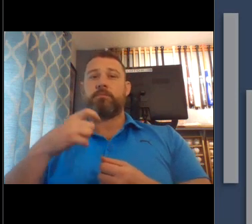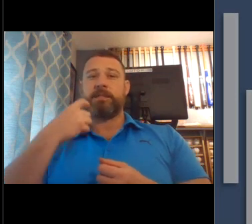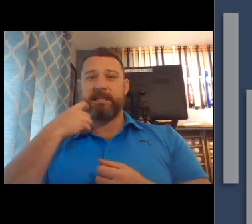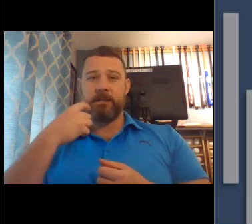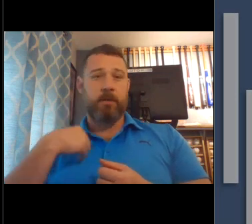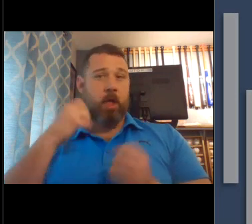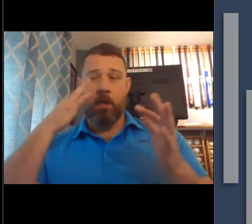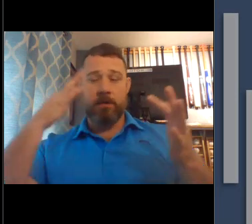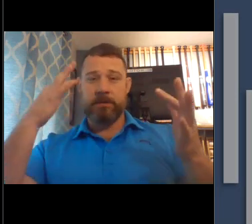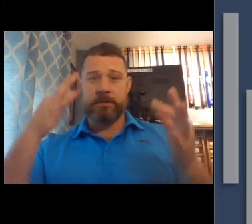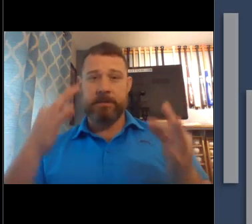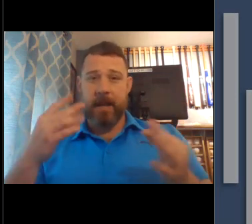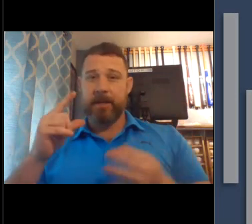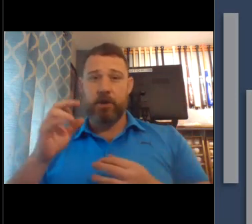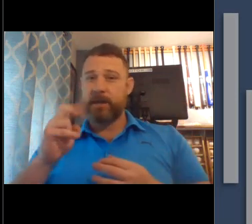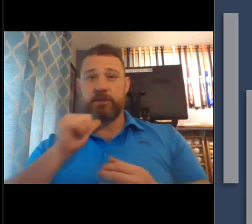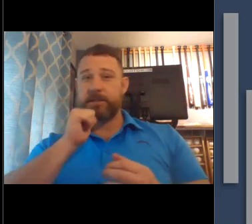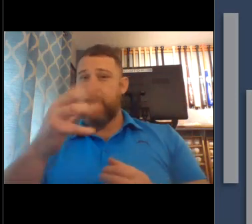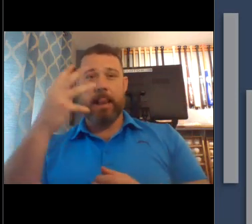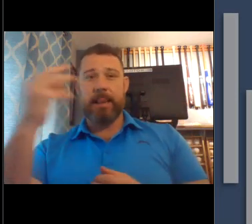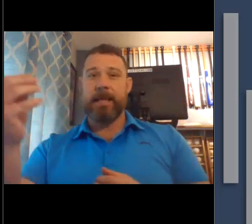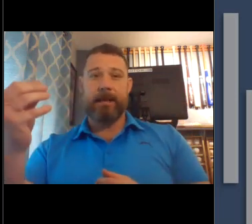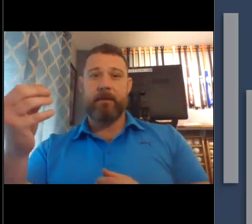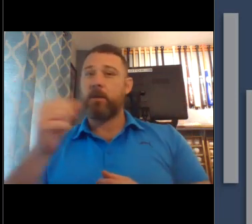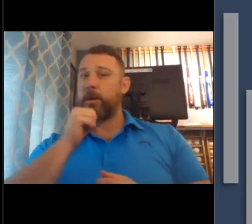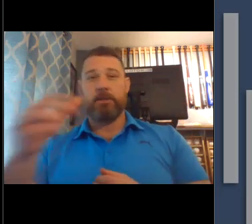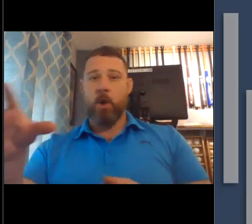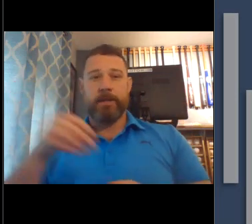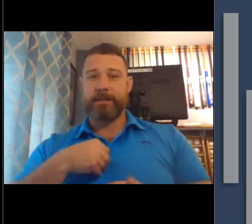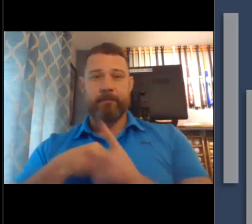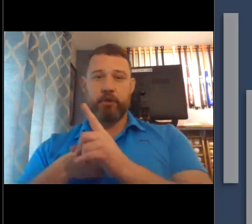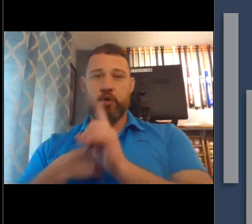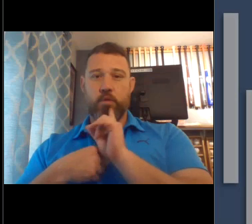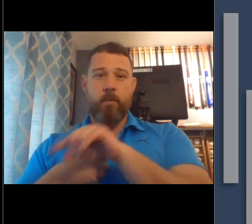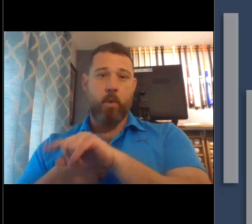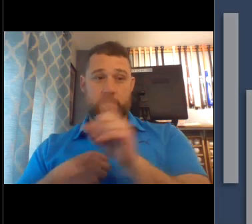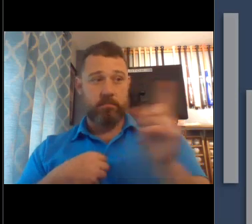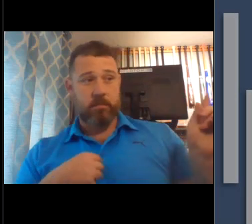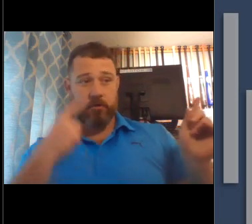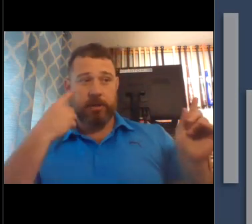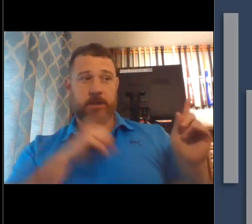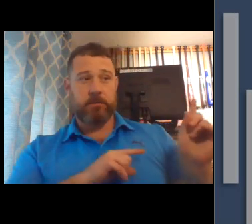that Gurtej is not leaving, I guess we'll vote not to accept your report.